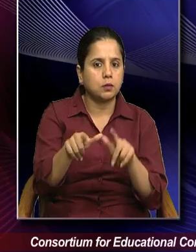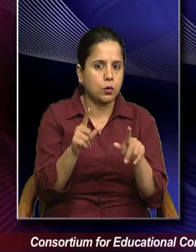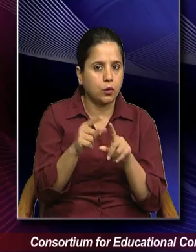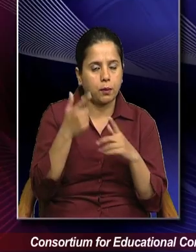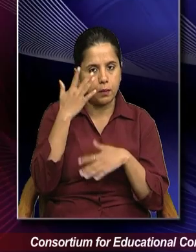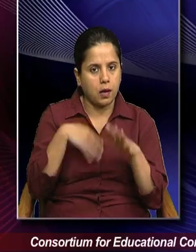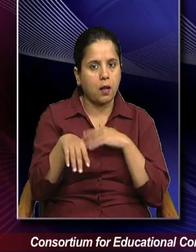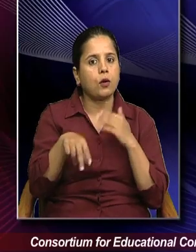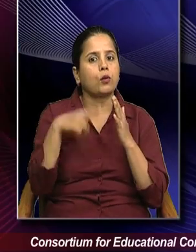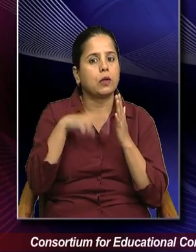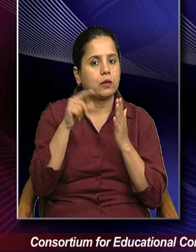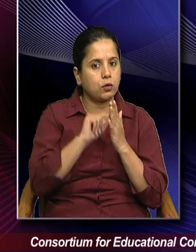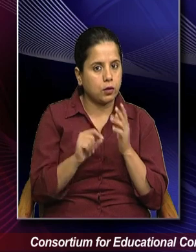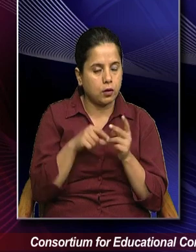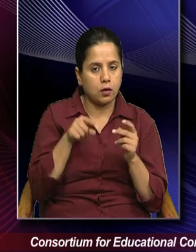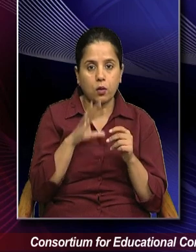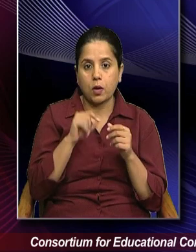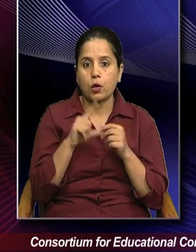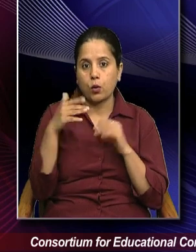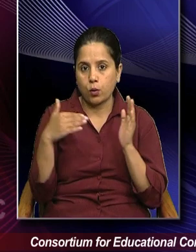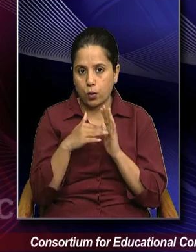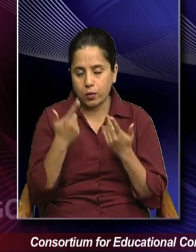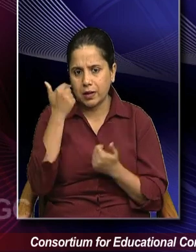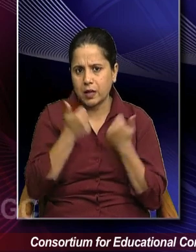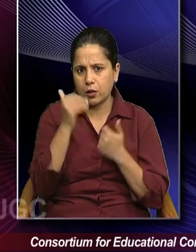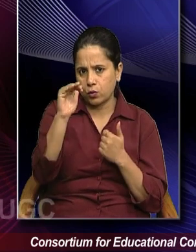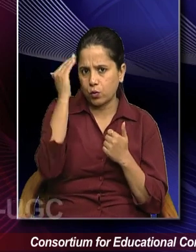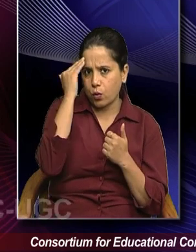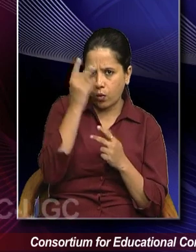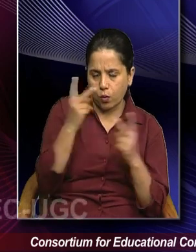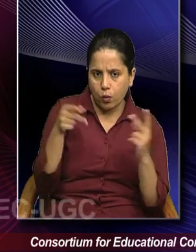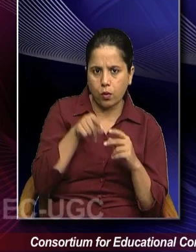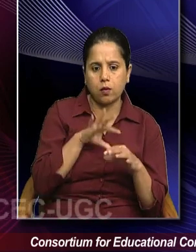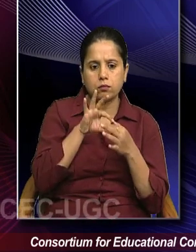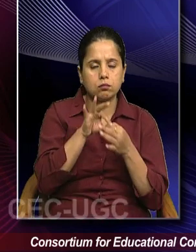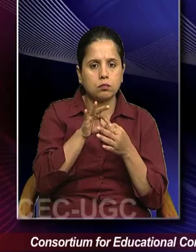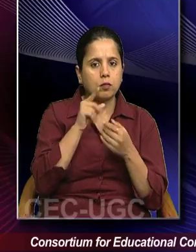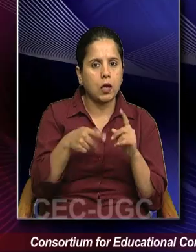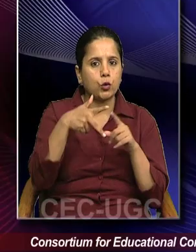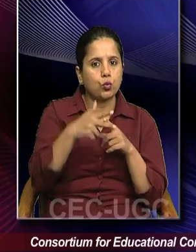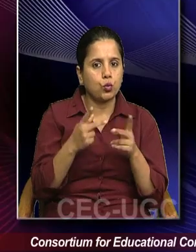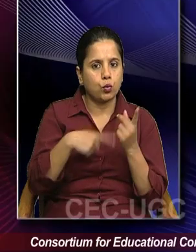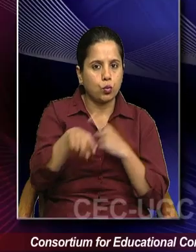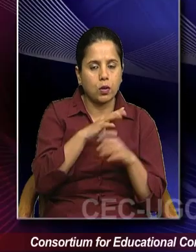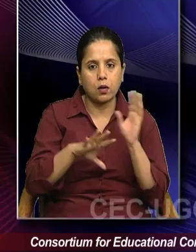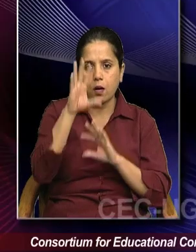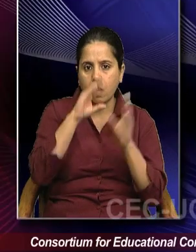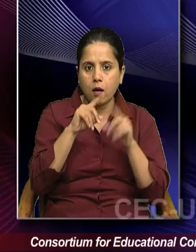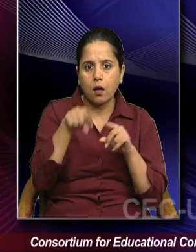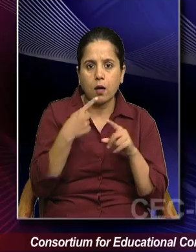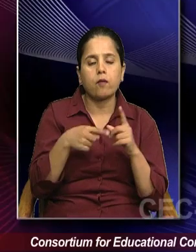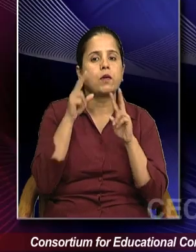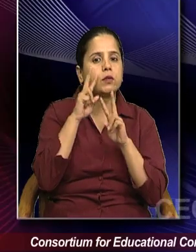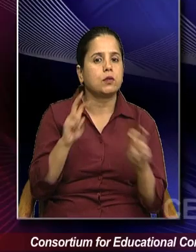for readers, interactive quiz the test your knowledge, engagement tool that makes learning about the